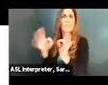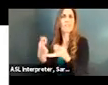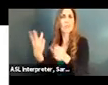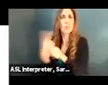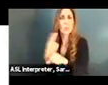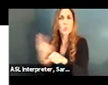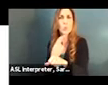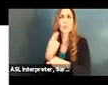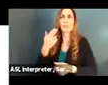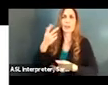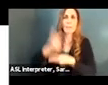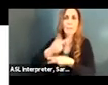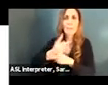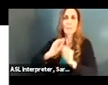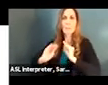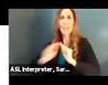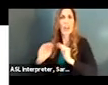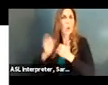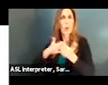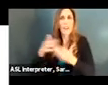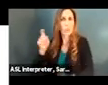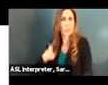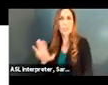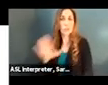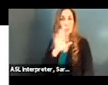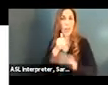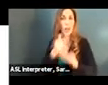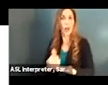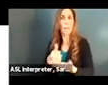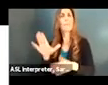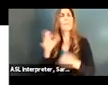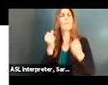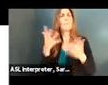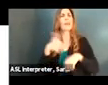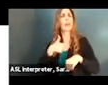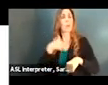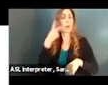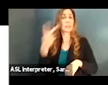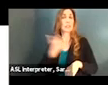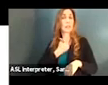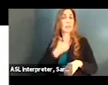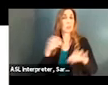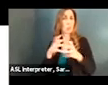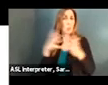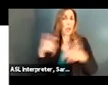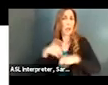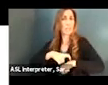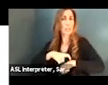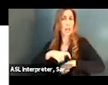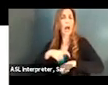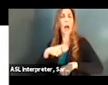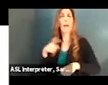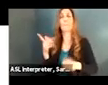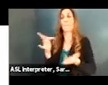needs. And then a big chunk, and what I find myself doing a lot of times, is providing